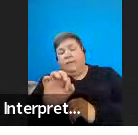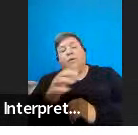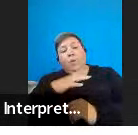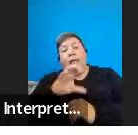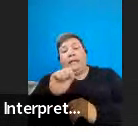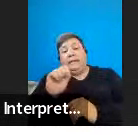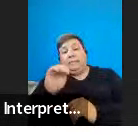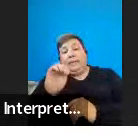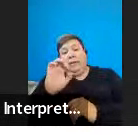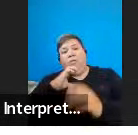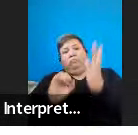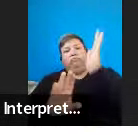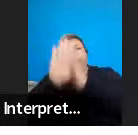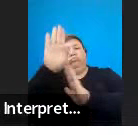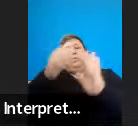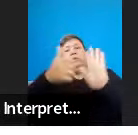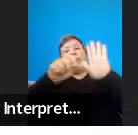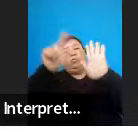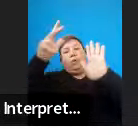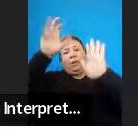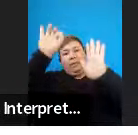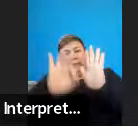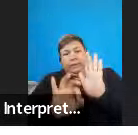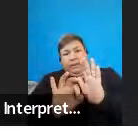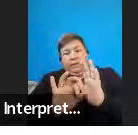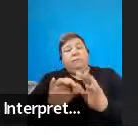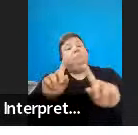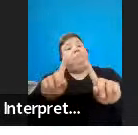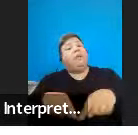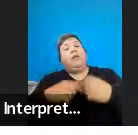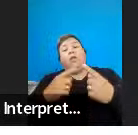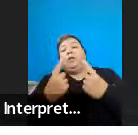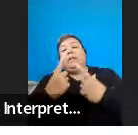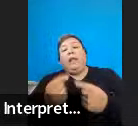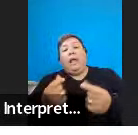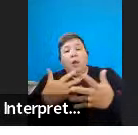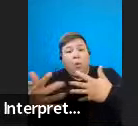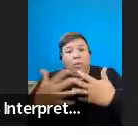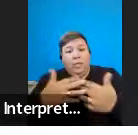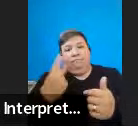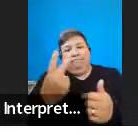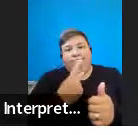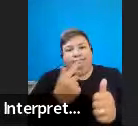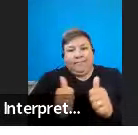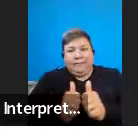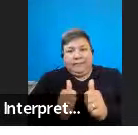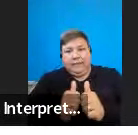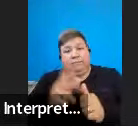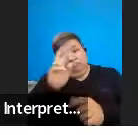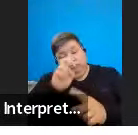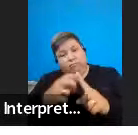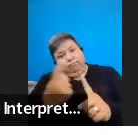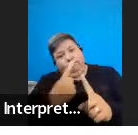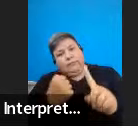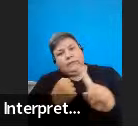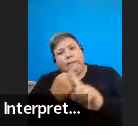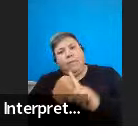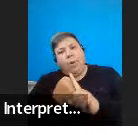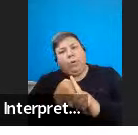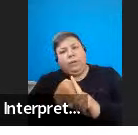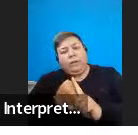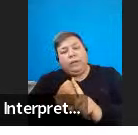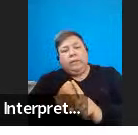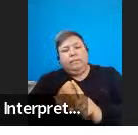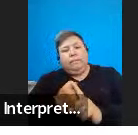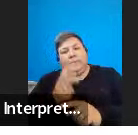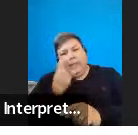to 80% of the GDP. And that cannot be done without assistance. They need our support. They need all hands on deck, and they